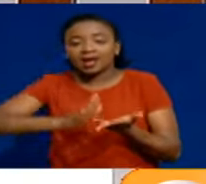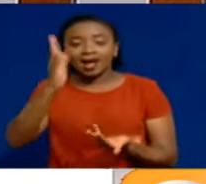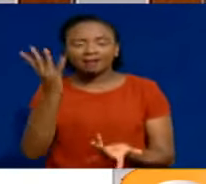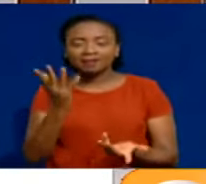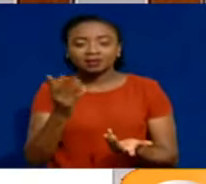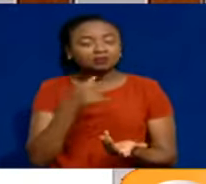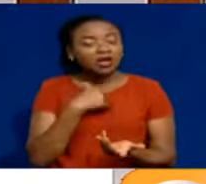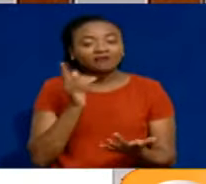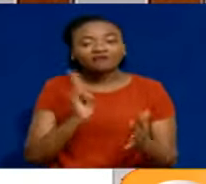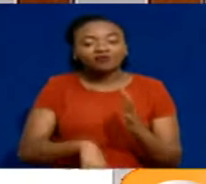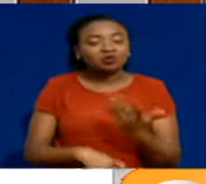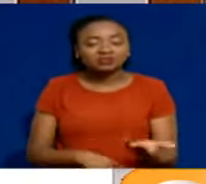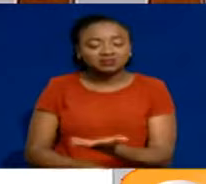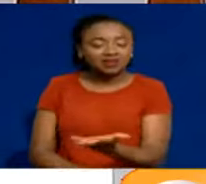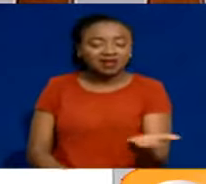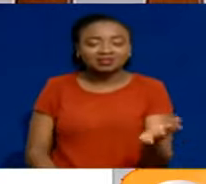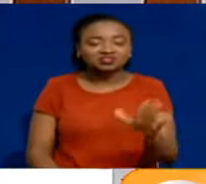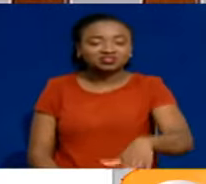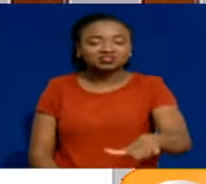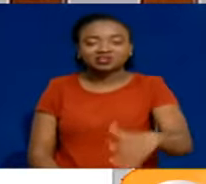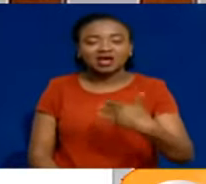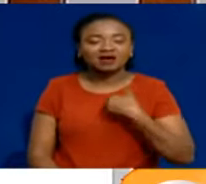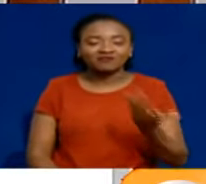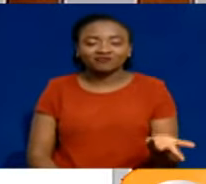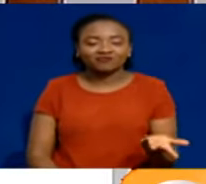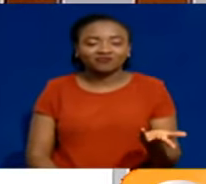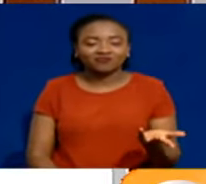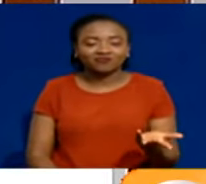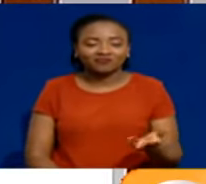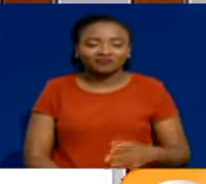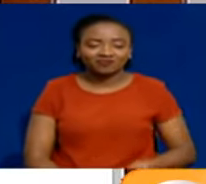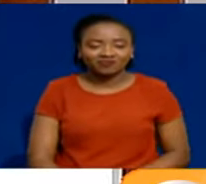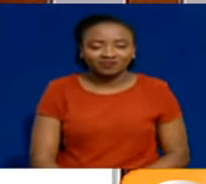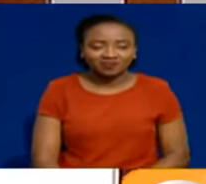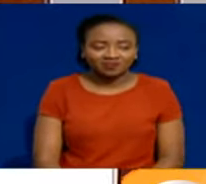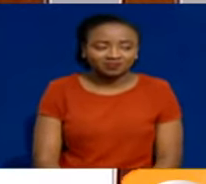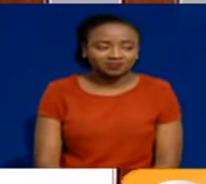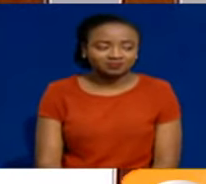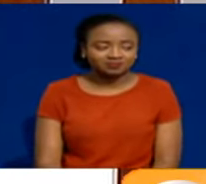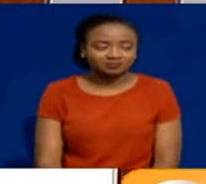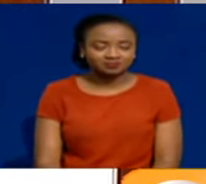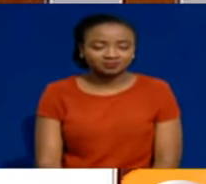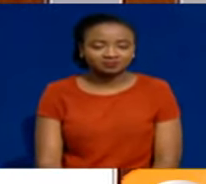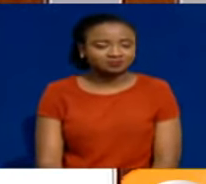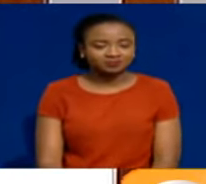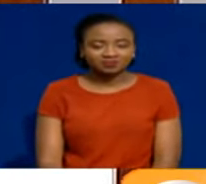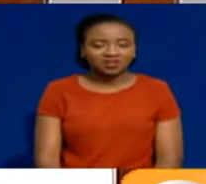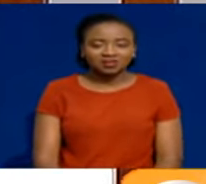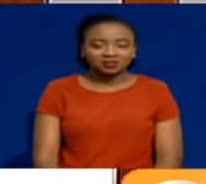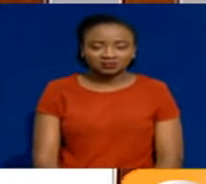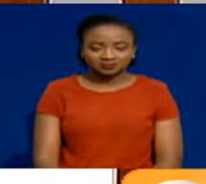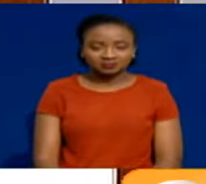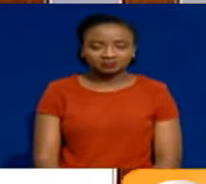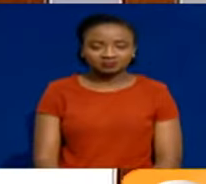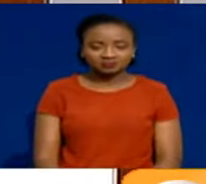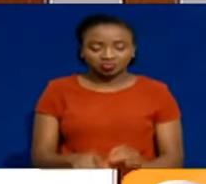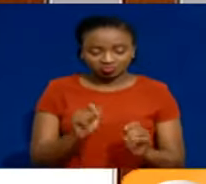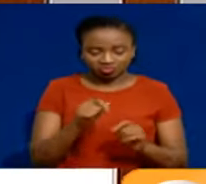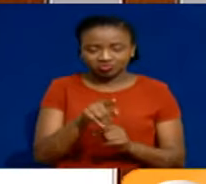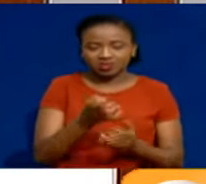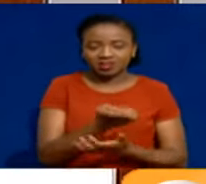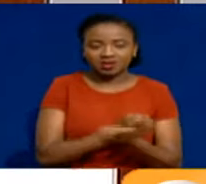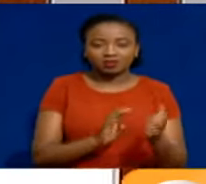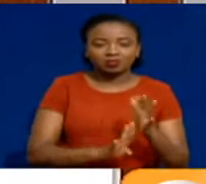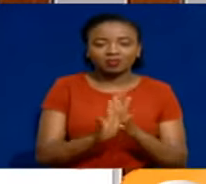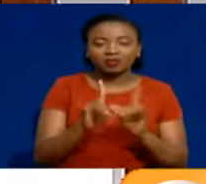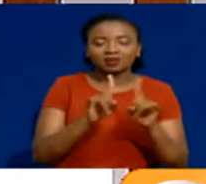to spur or to make something that will be able to, you will be able to export and get money. That's what can grow economy.